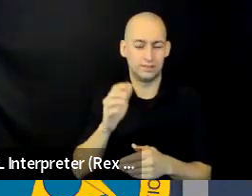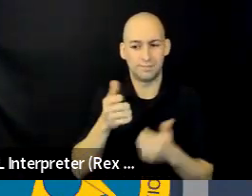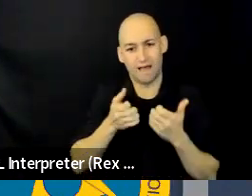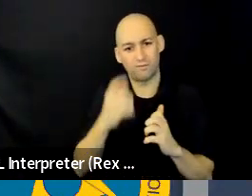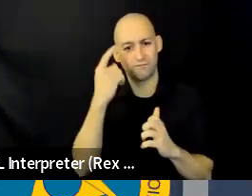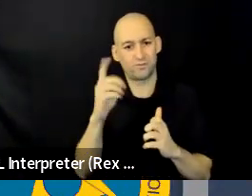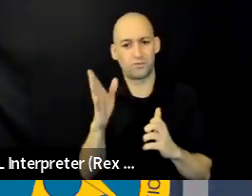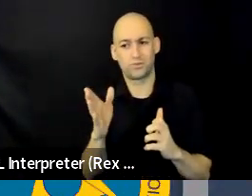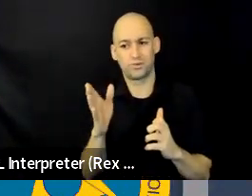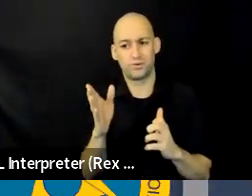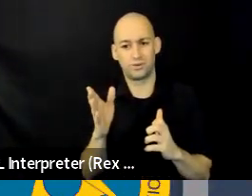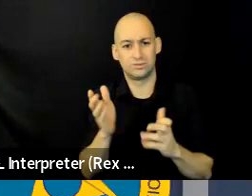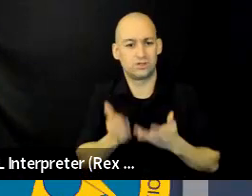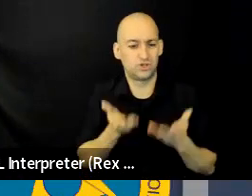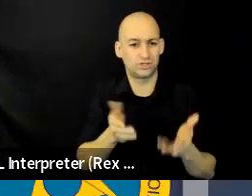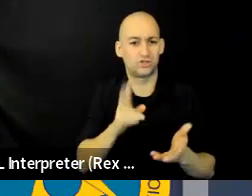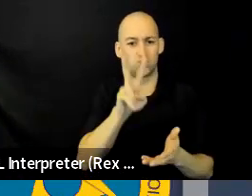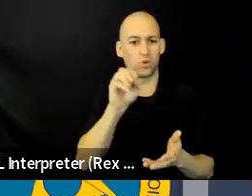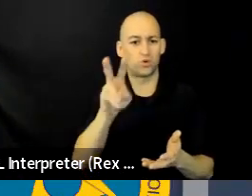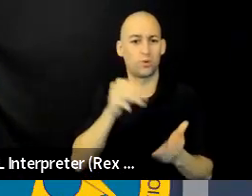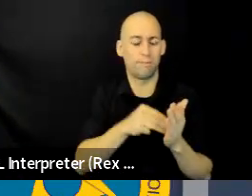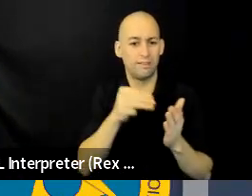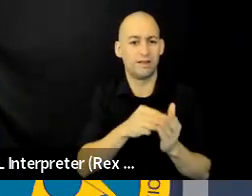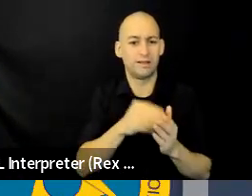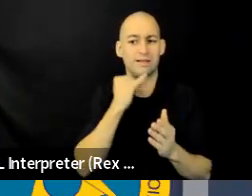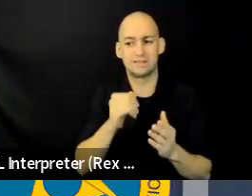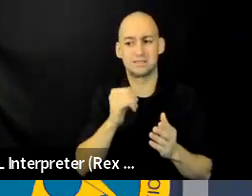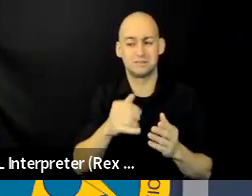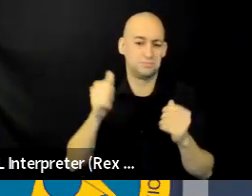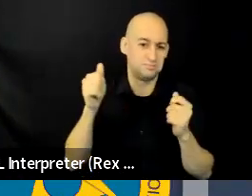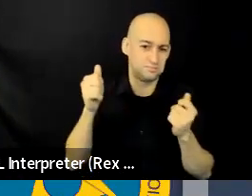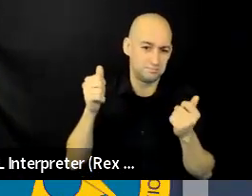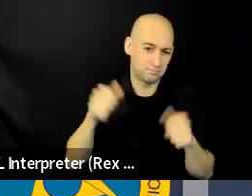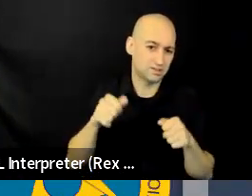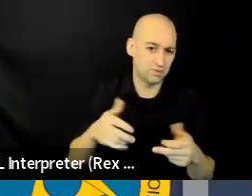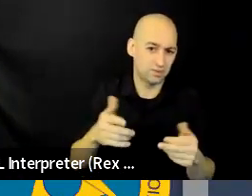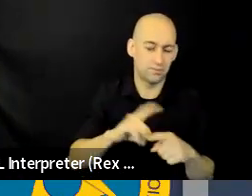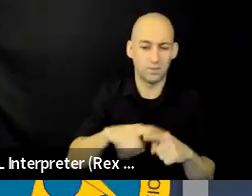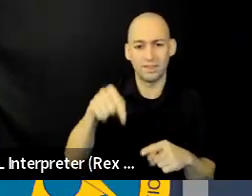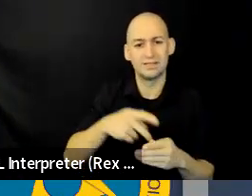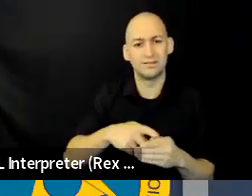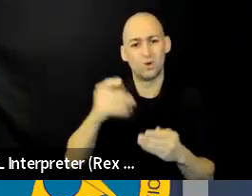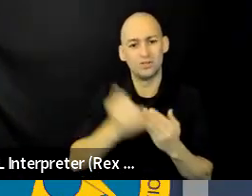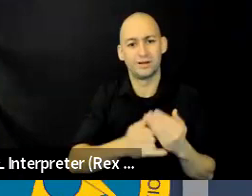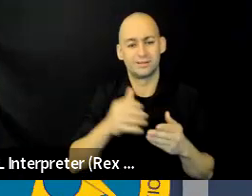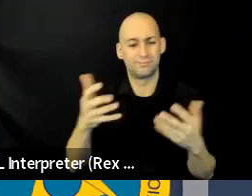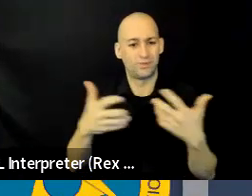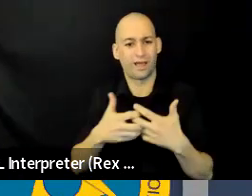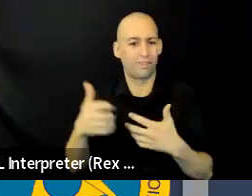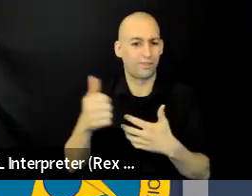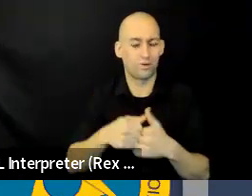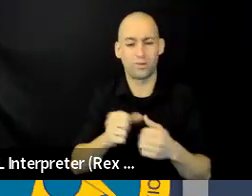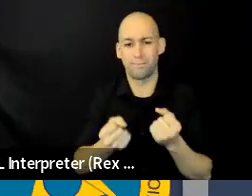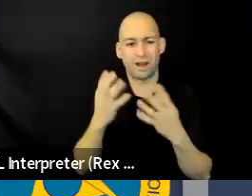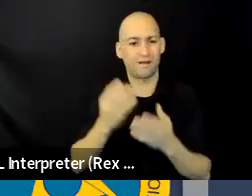to suggest $202 million is a sizable sum, but this project has been put together with multiple funding